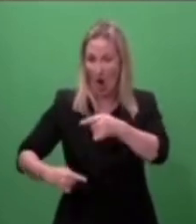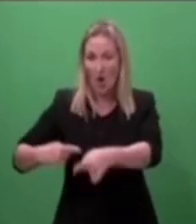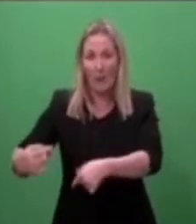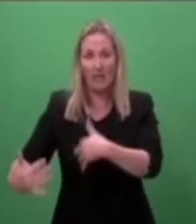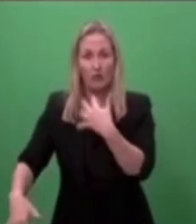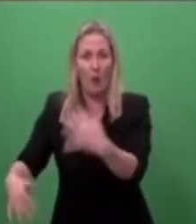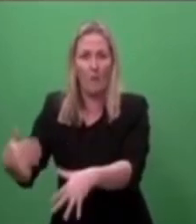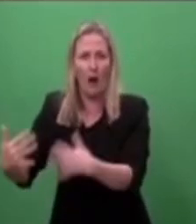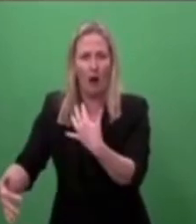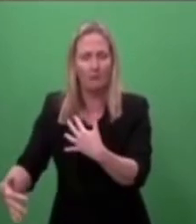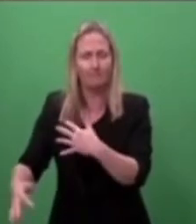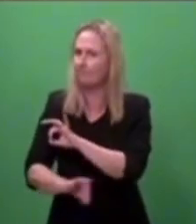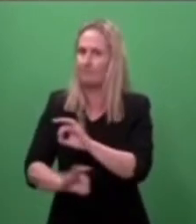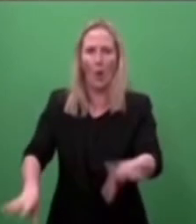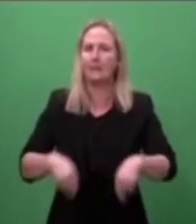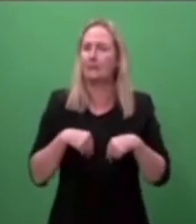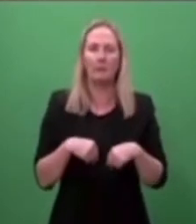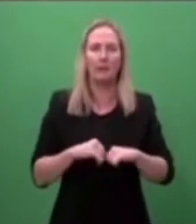and unacceptable.